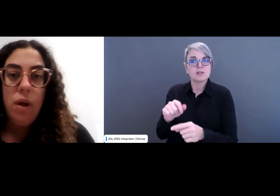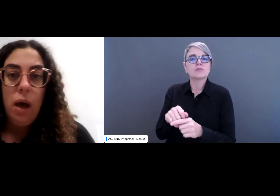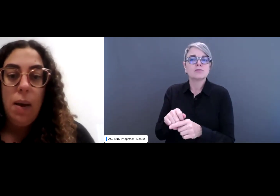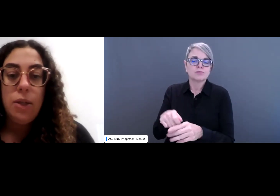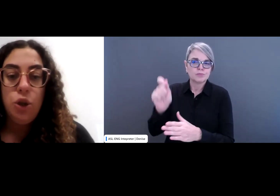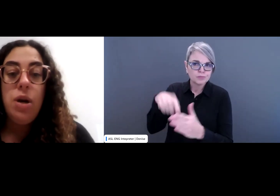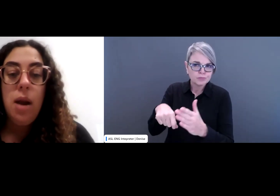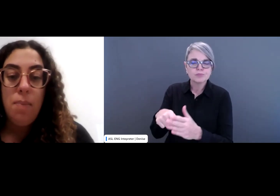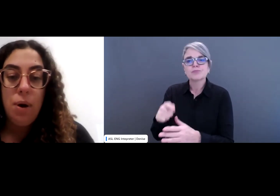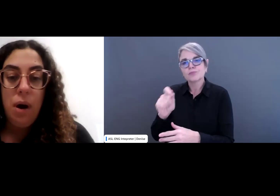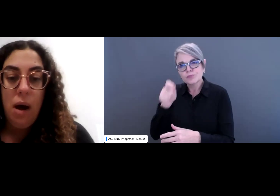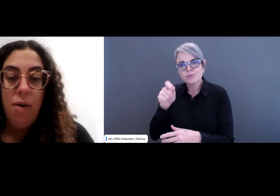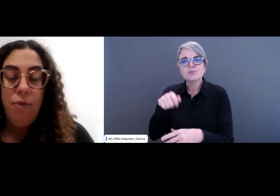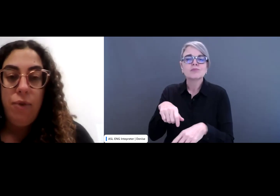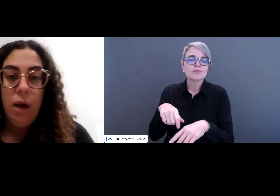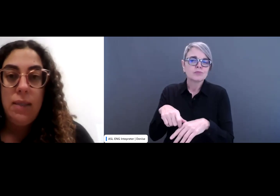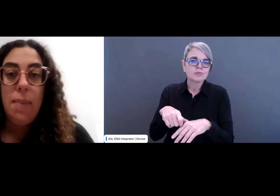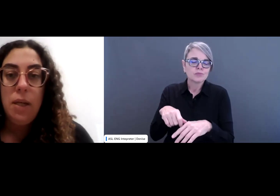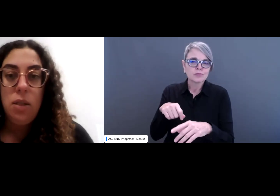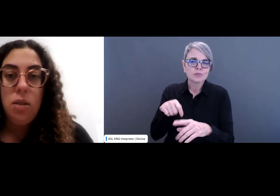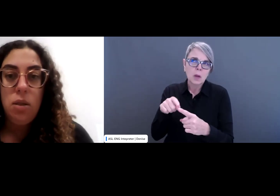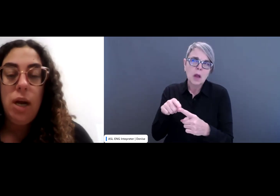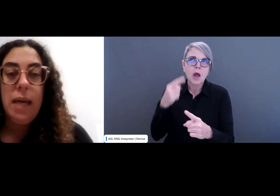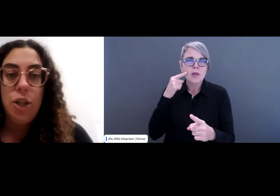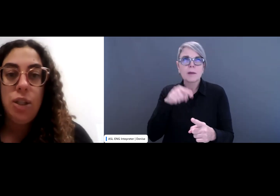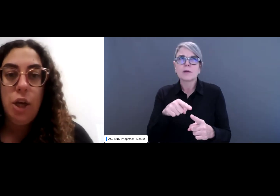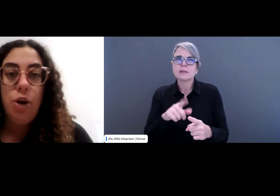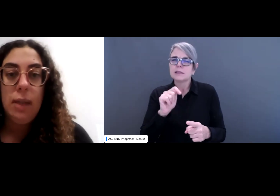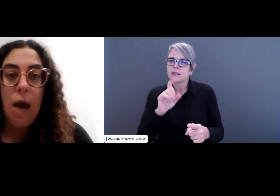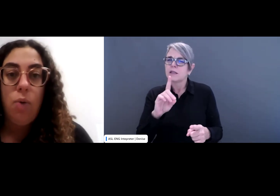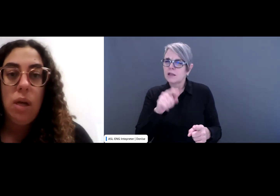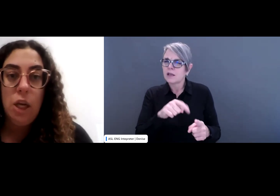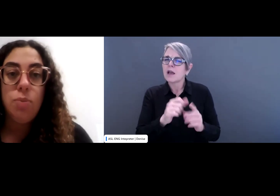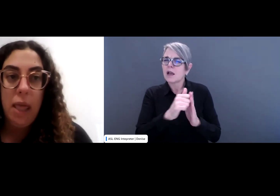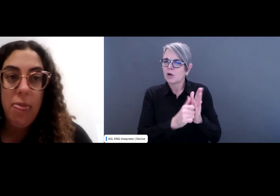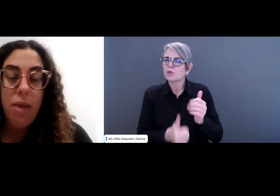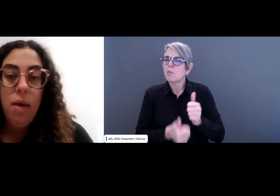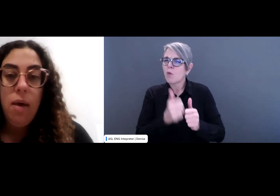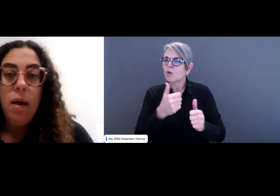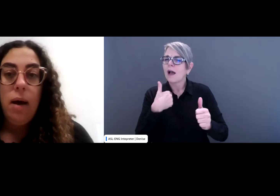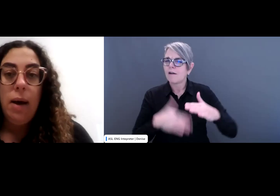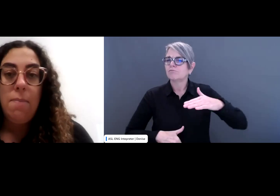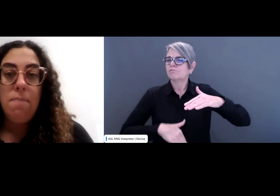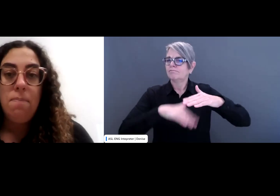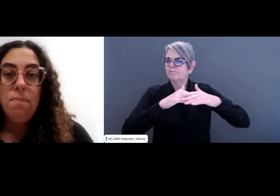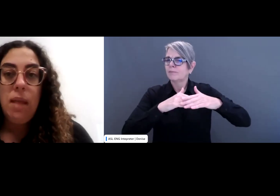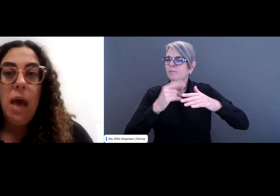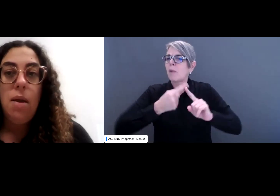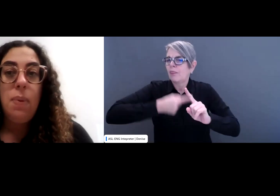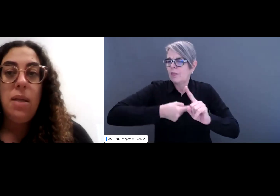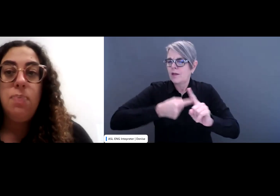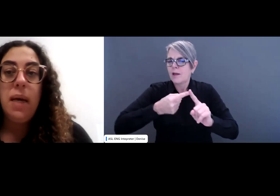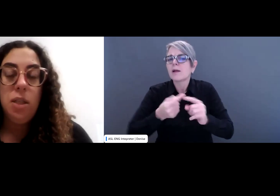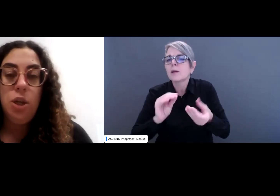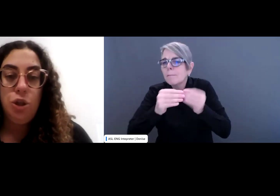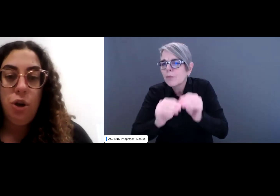have a certain number of debit transactions that you're allowed each month. Um,